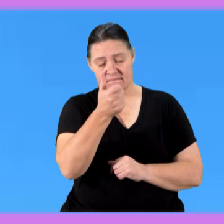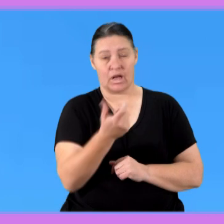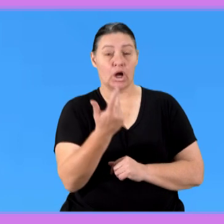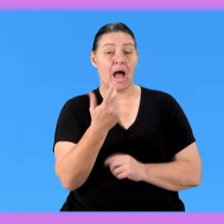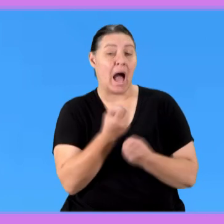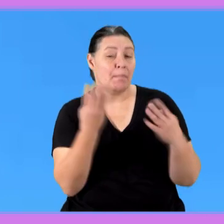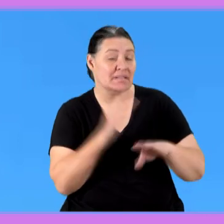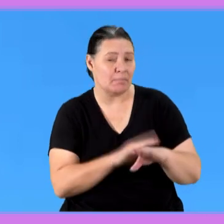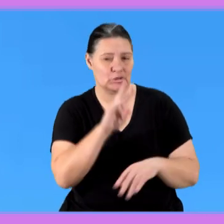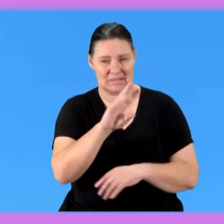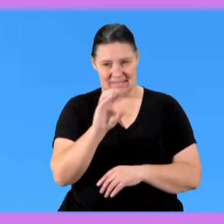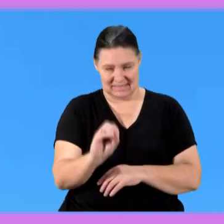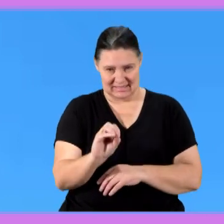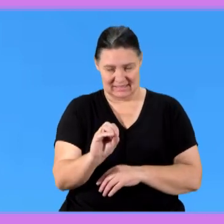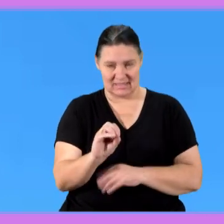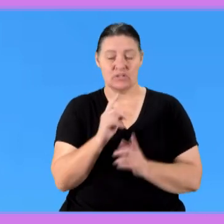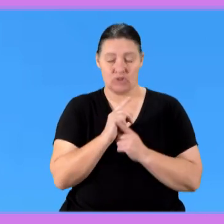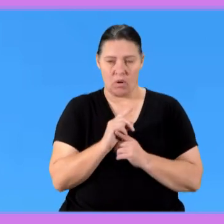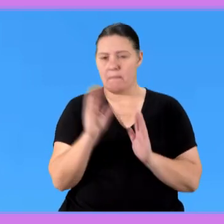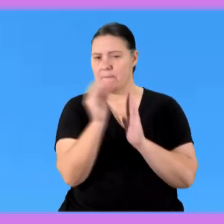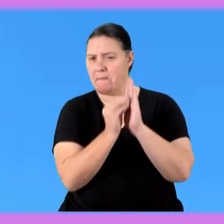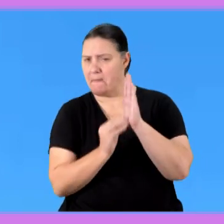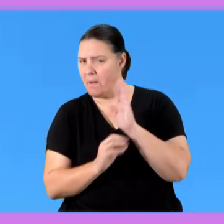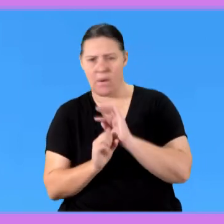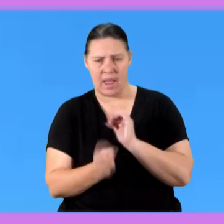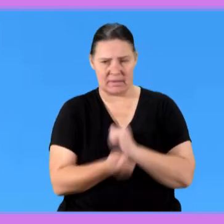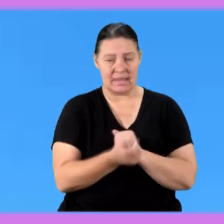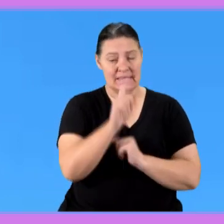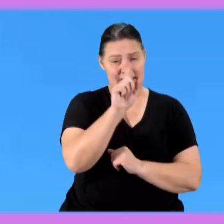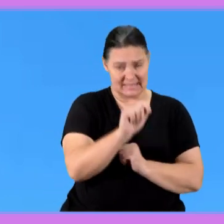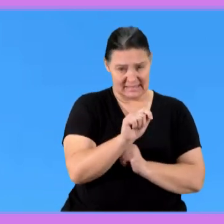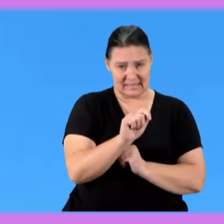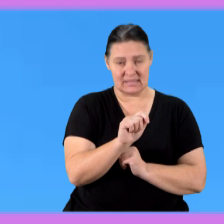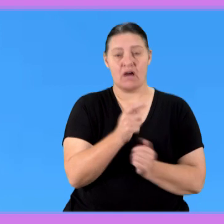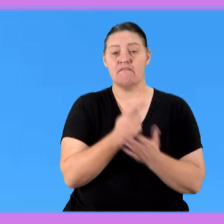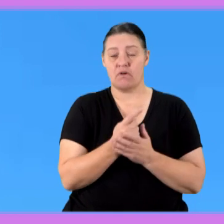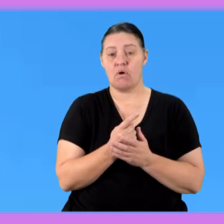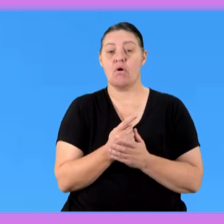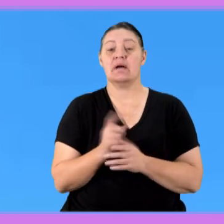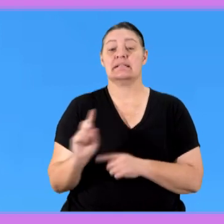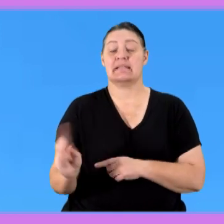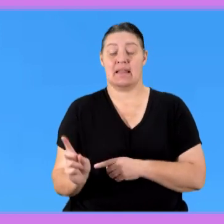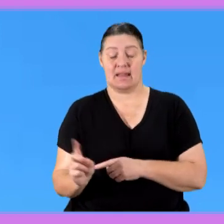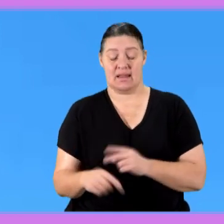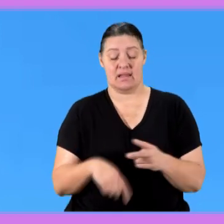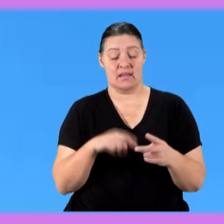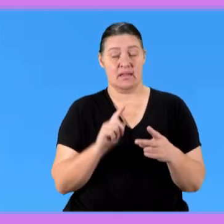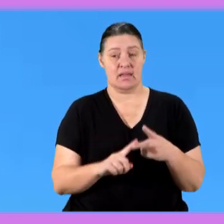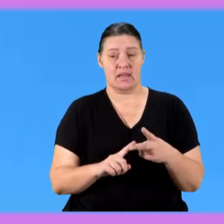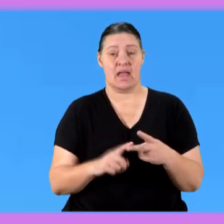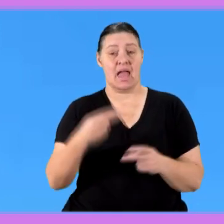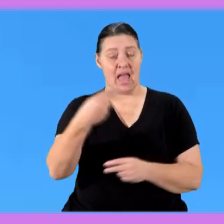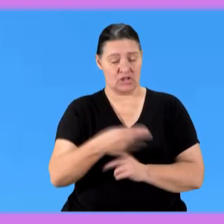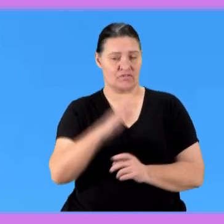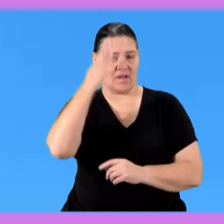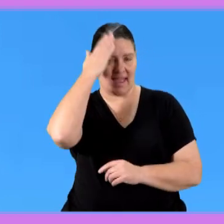20 times and the following outcomes were recorded. The letter T represents outcomes for tails and the